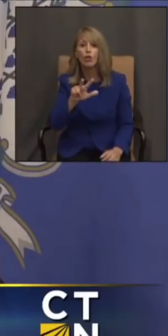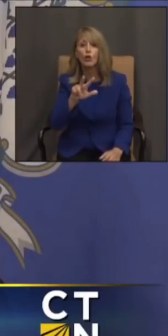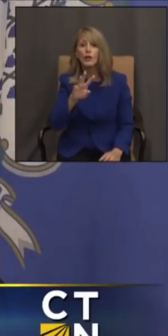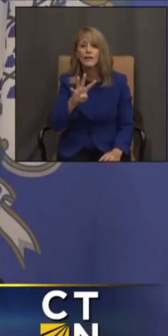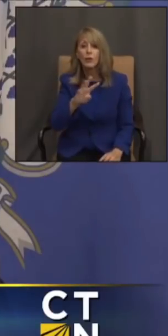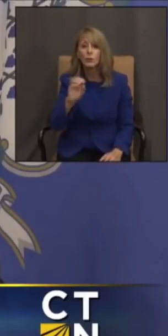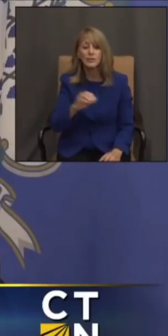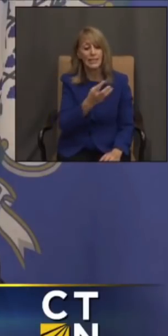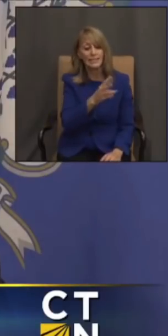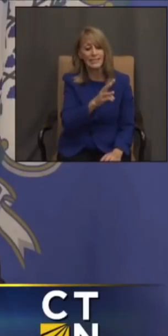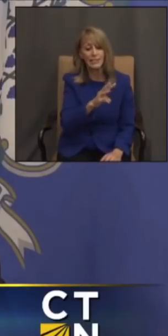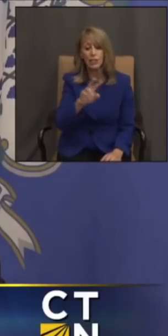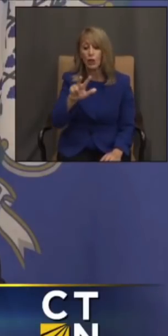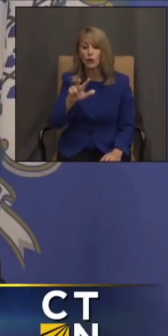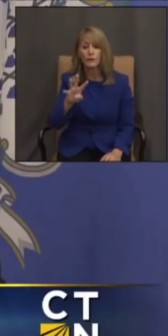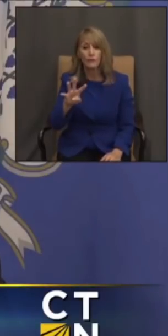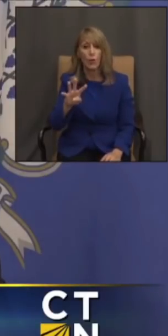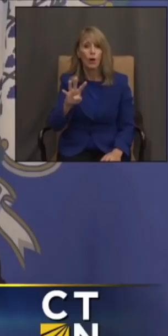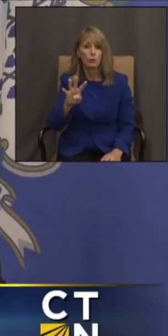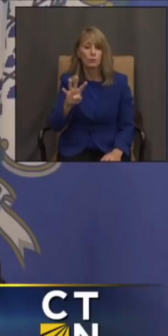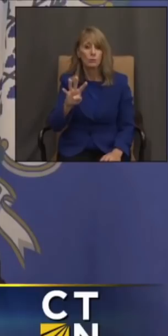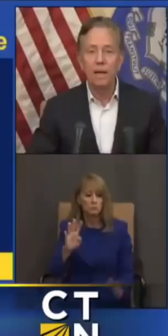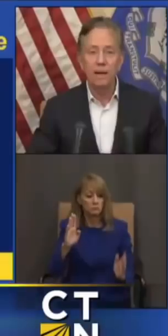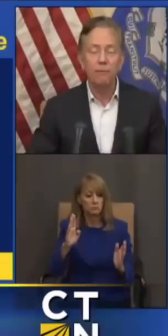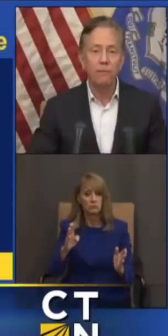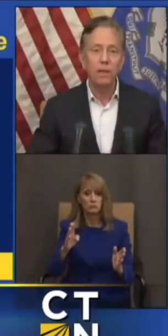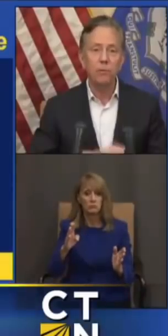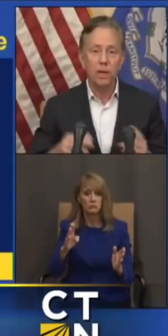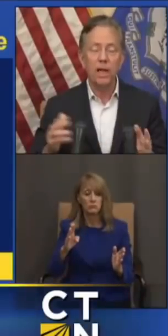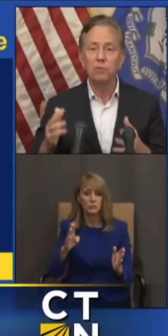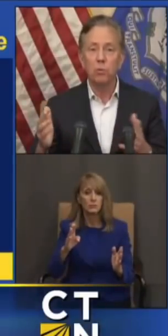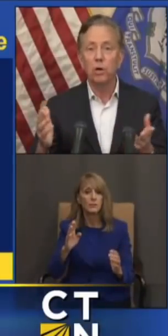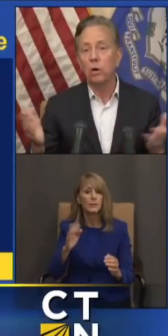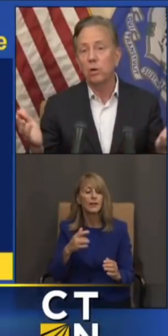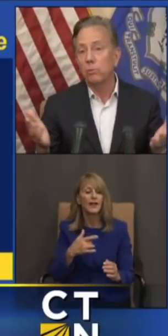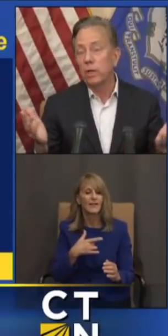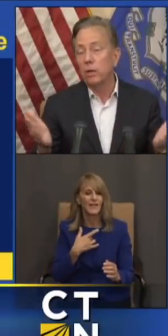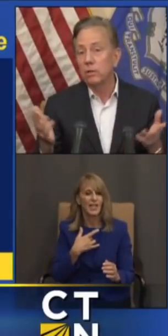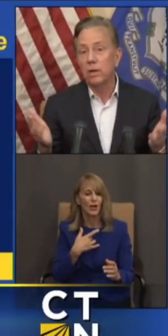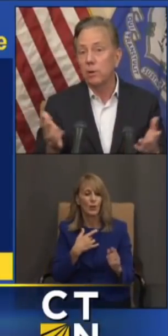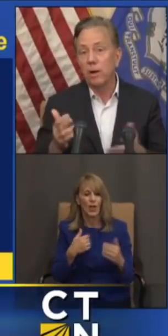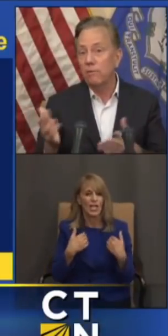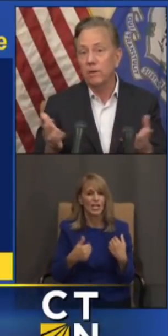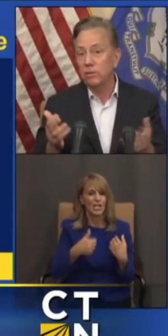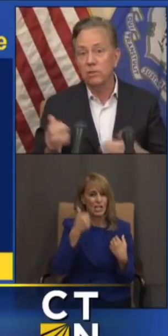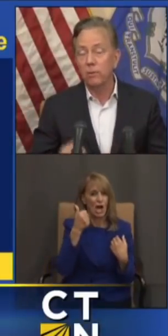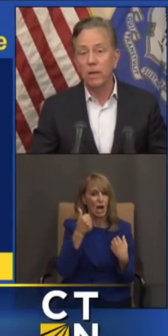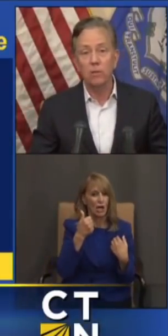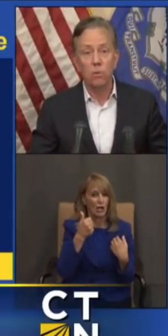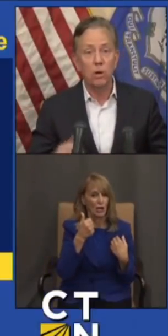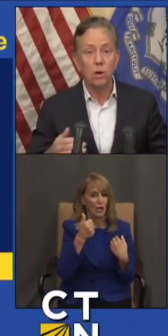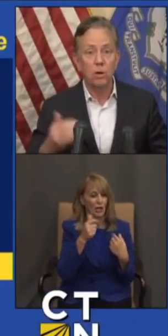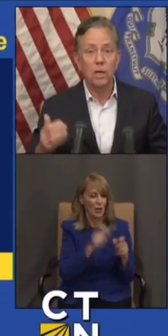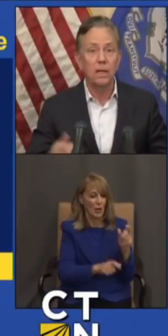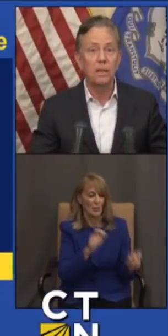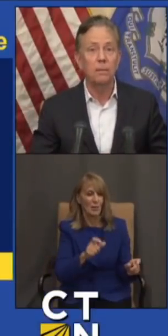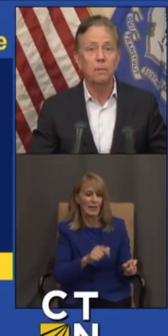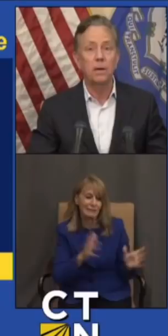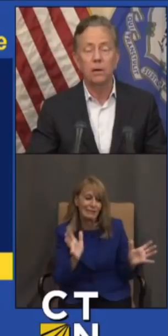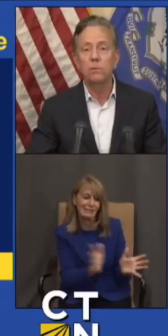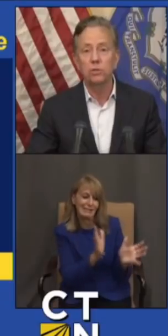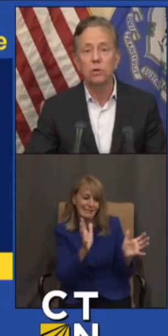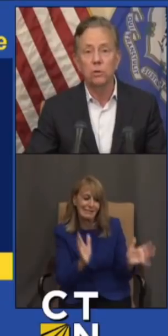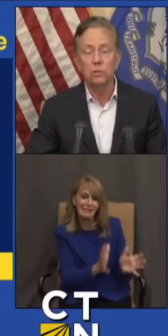to 44, that is. But I have a feeling we're going to have to work harder with the younger demographic, just like we had to work harder to get